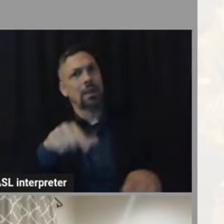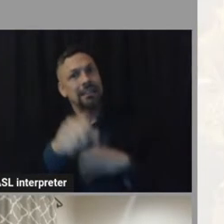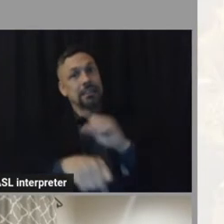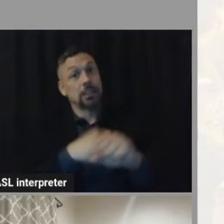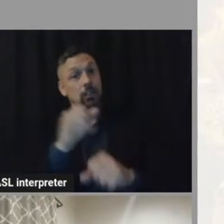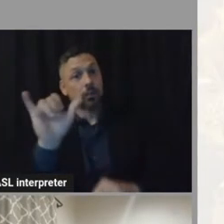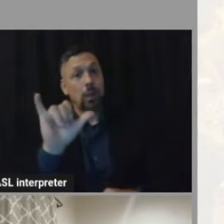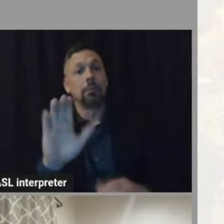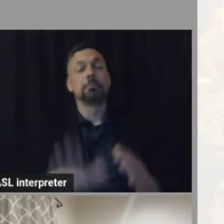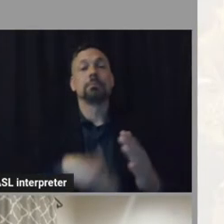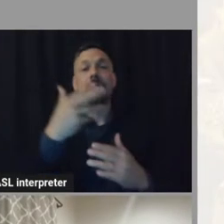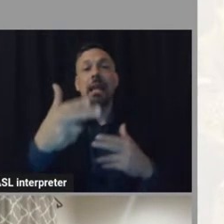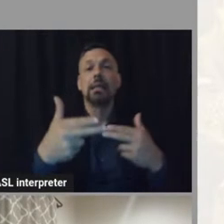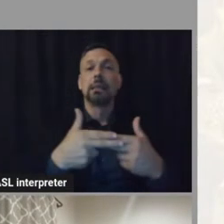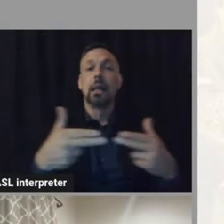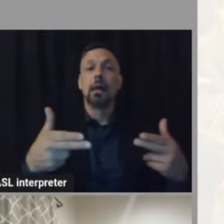slide.